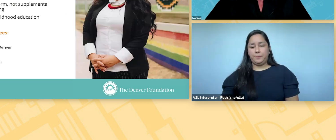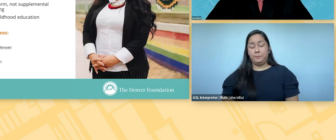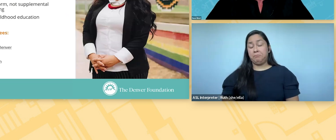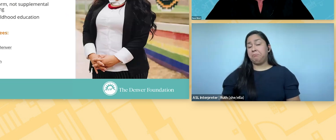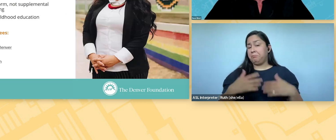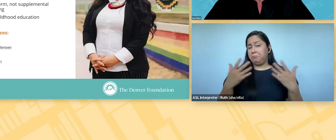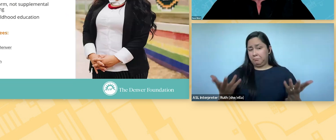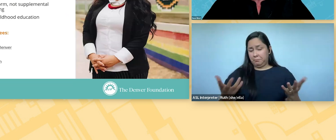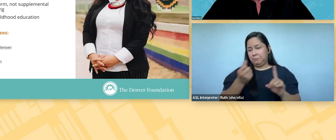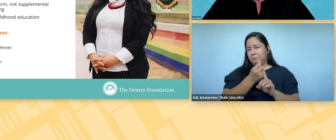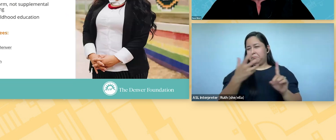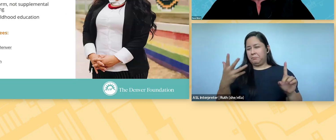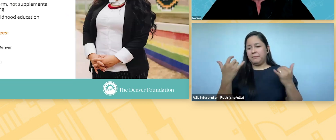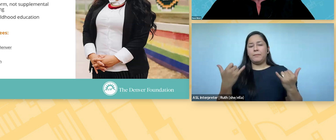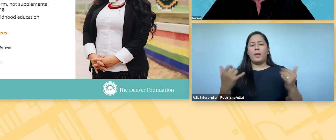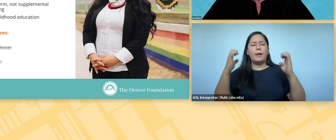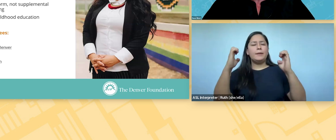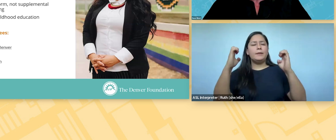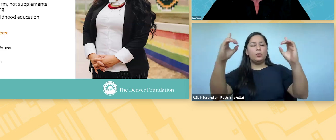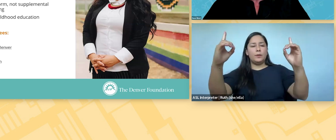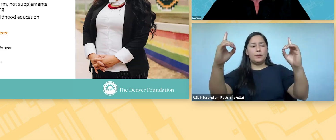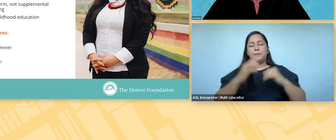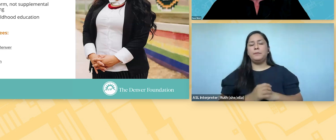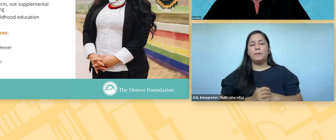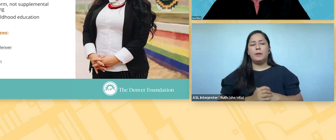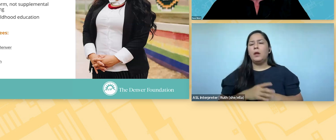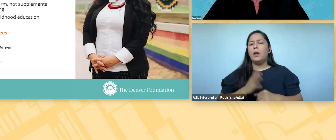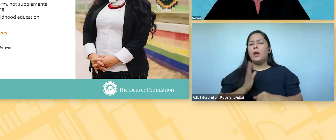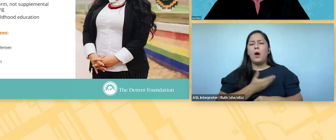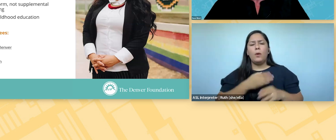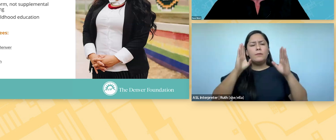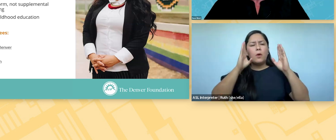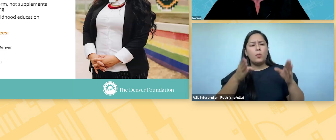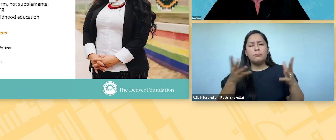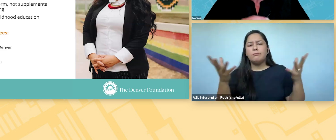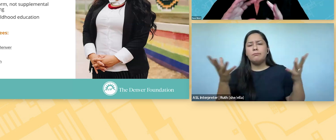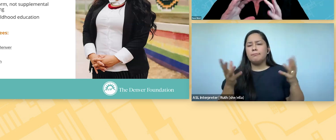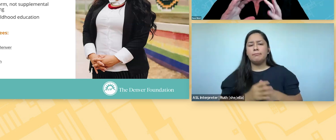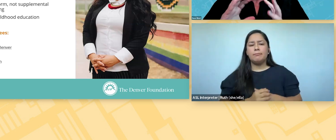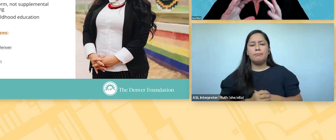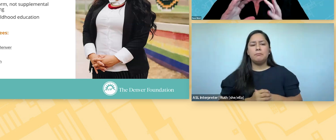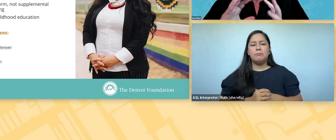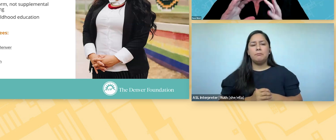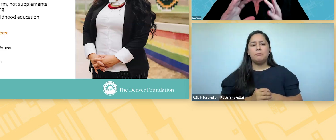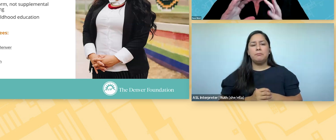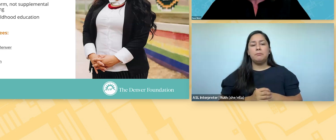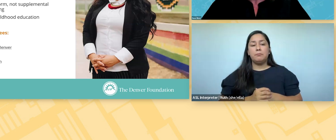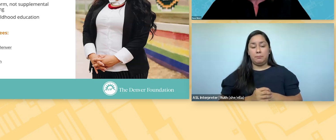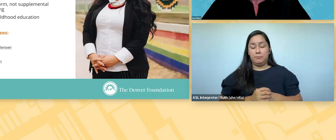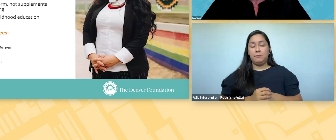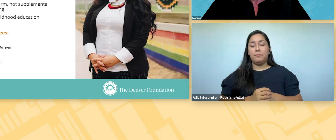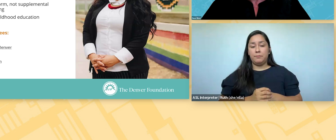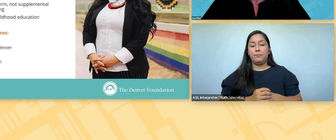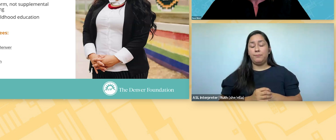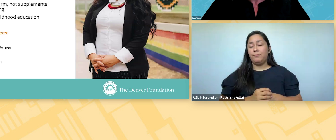So for education, as I mentioned, we're really focused on programs that are designed to